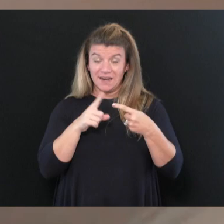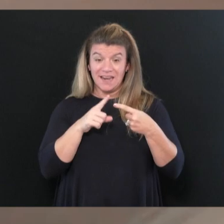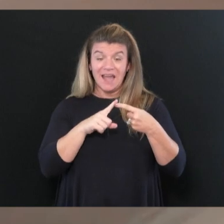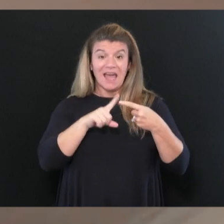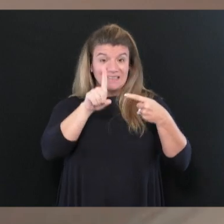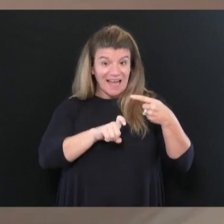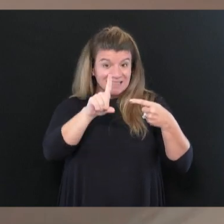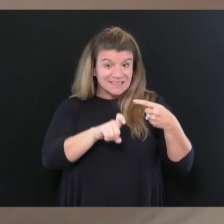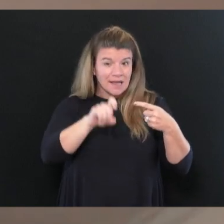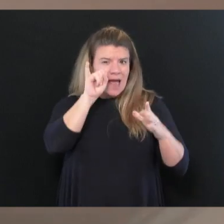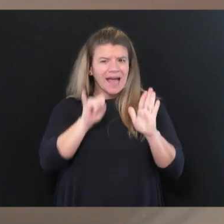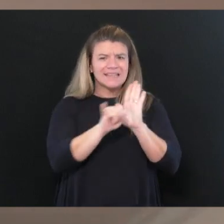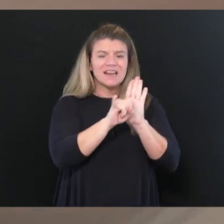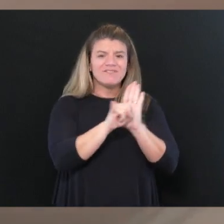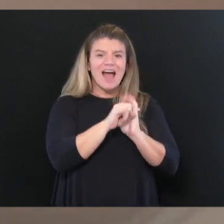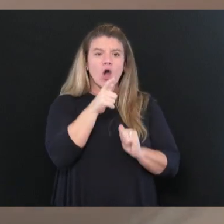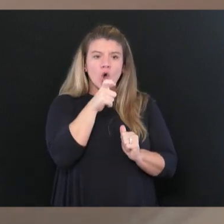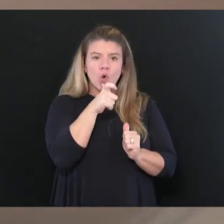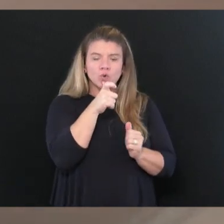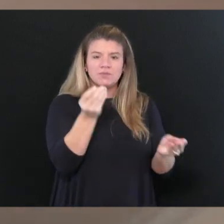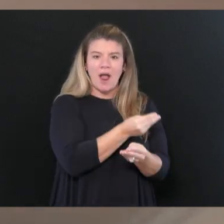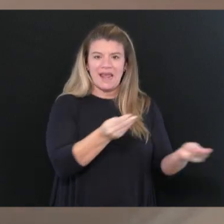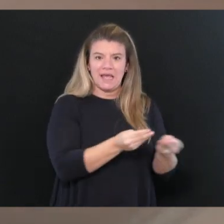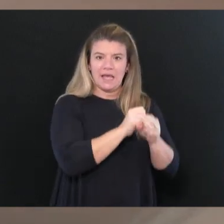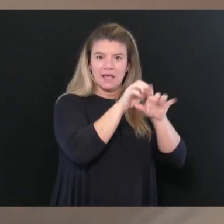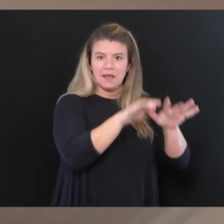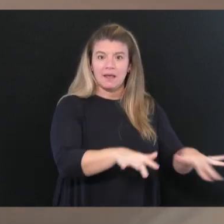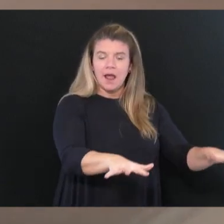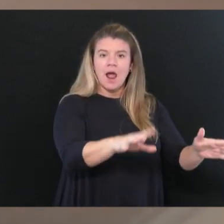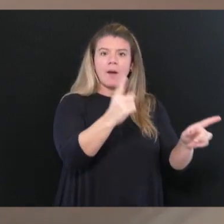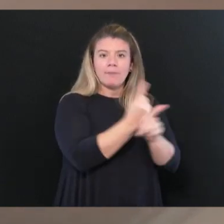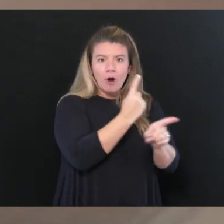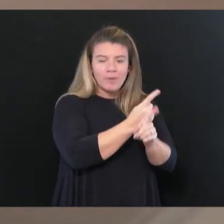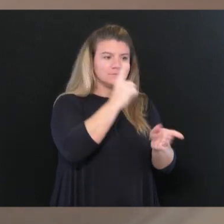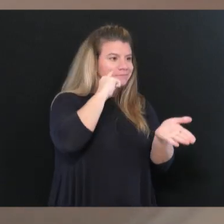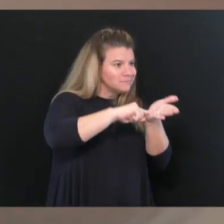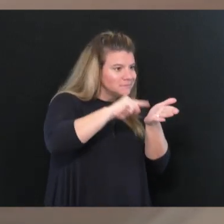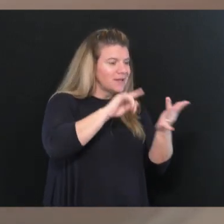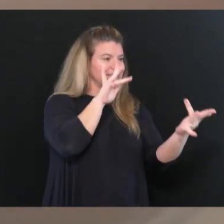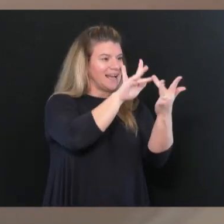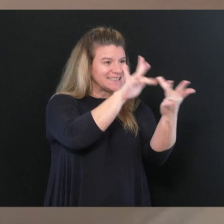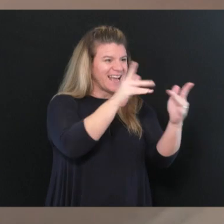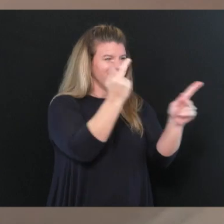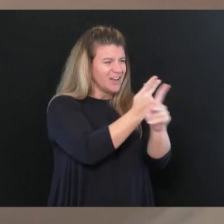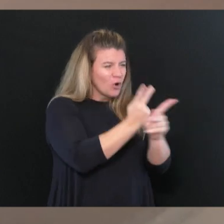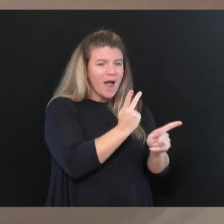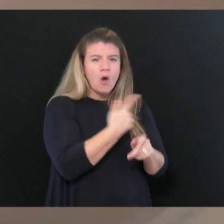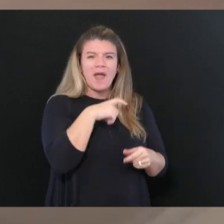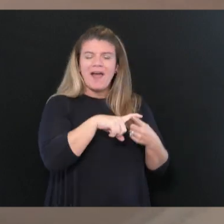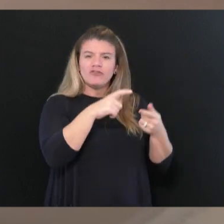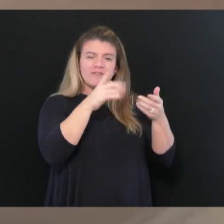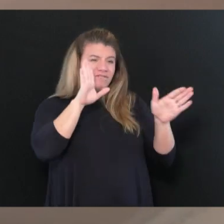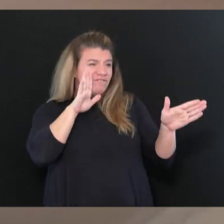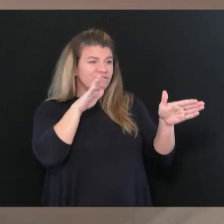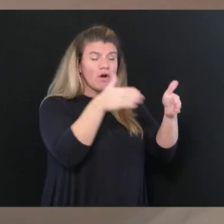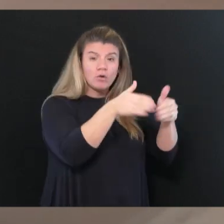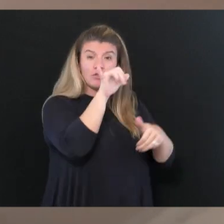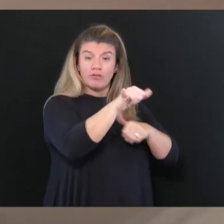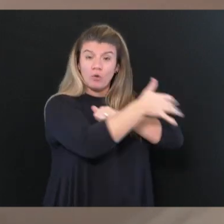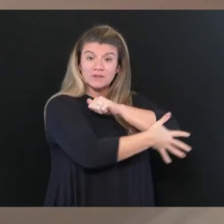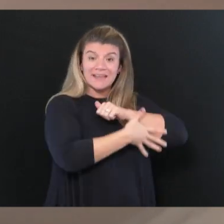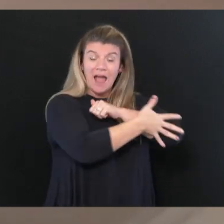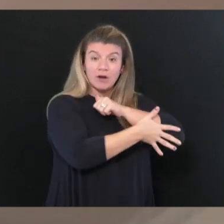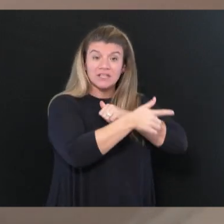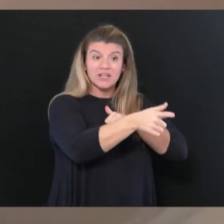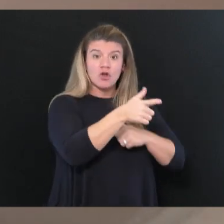the super spreaders, do the appropriate contact investigation, and continue to try to focus on the counties with the